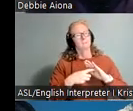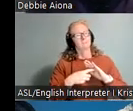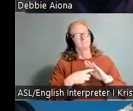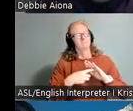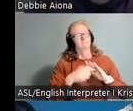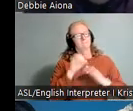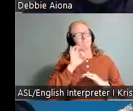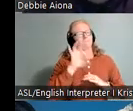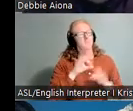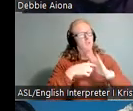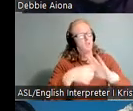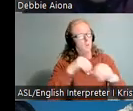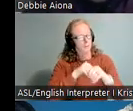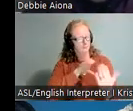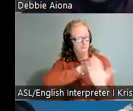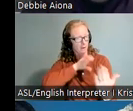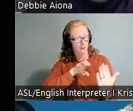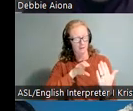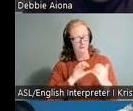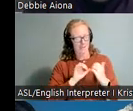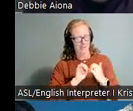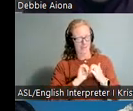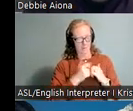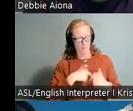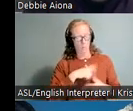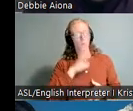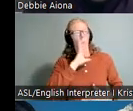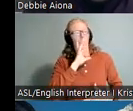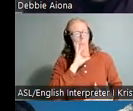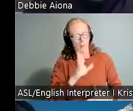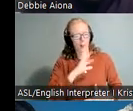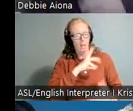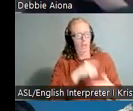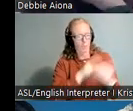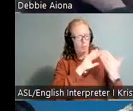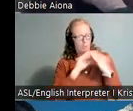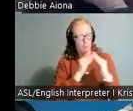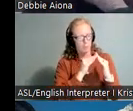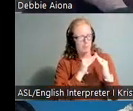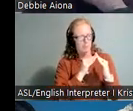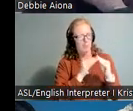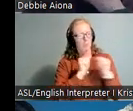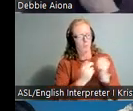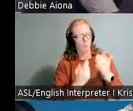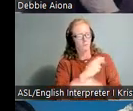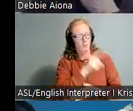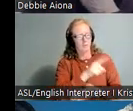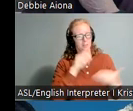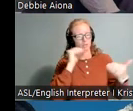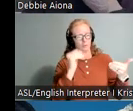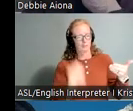paragraph somehow how we will include the community in review of these directives.